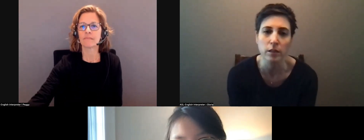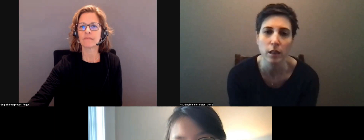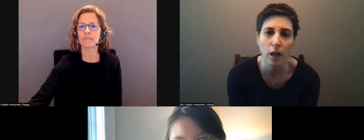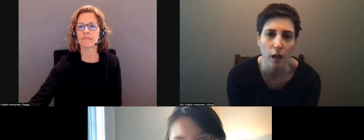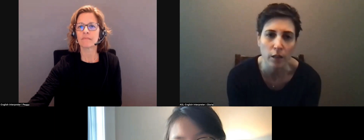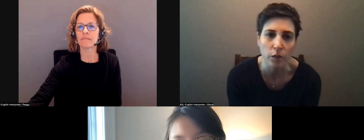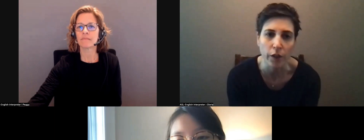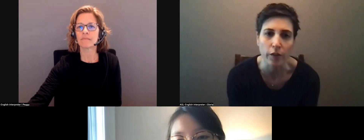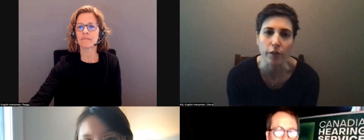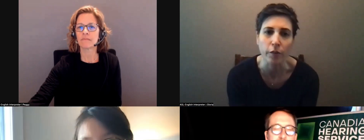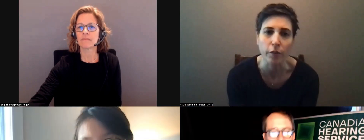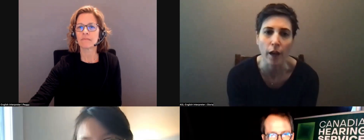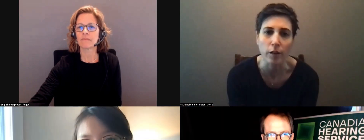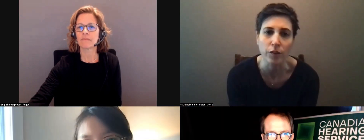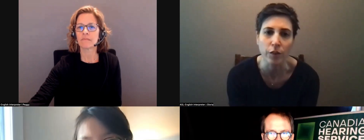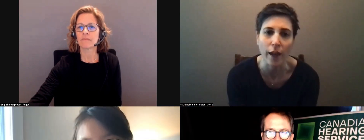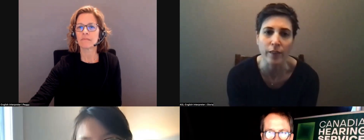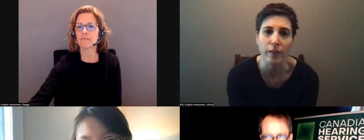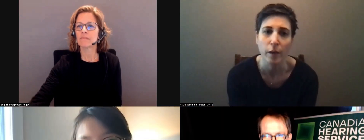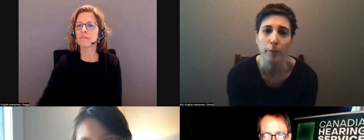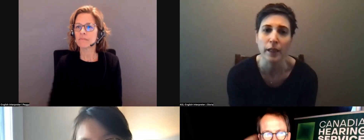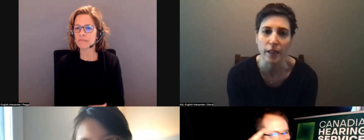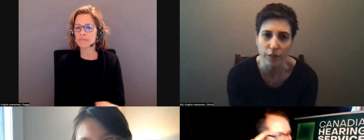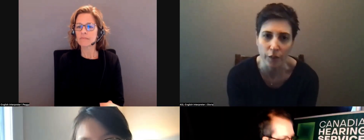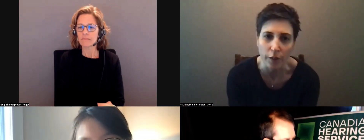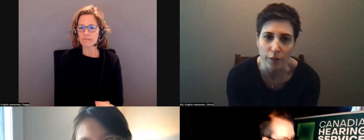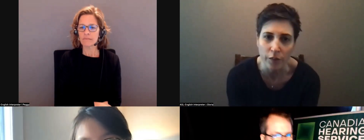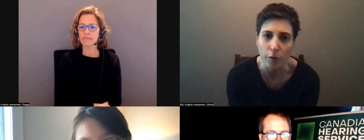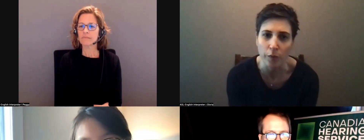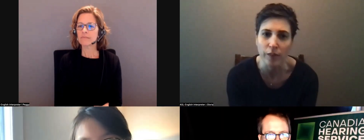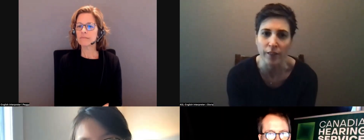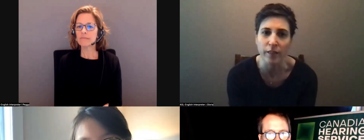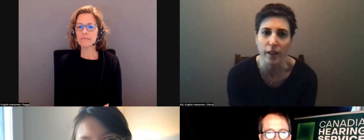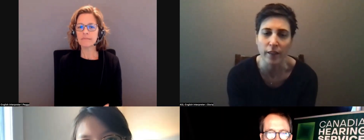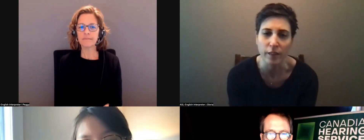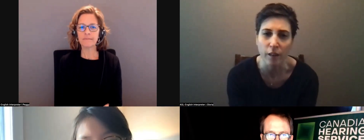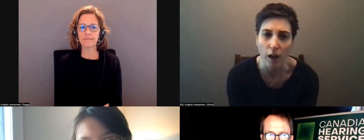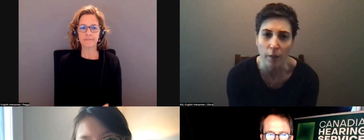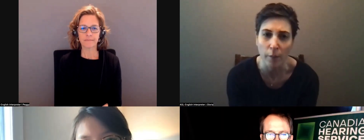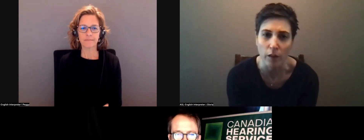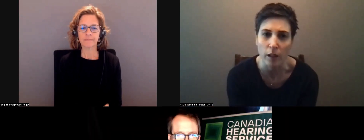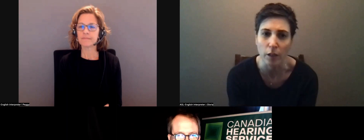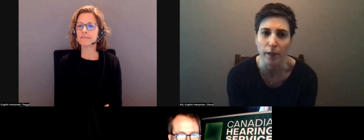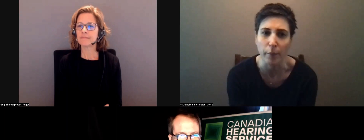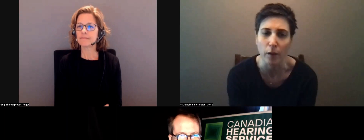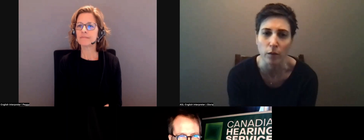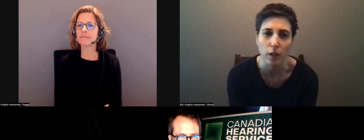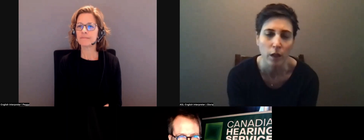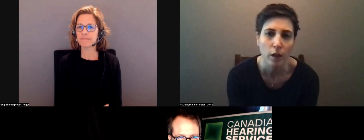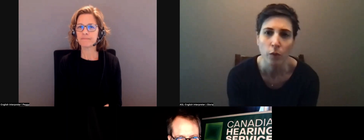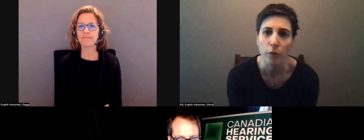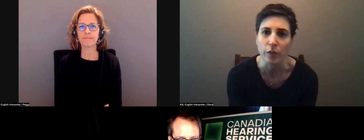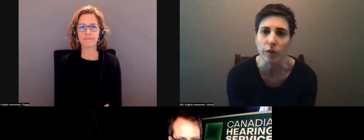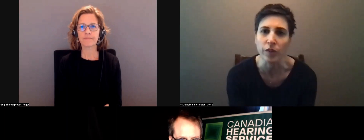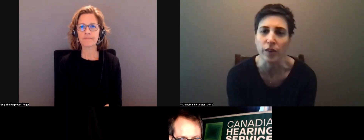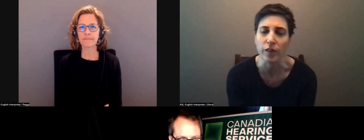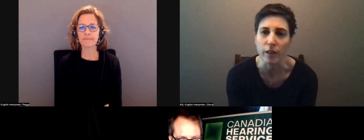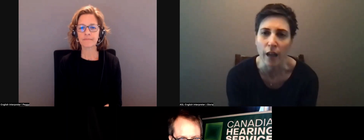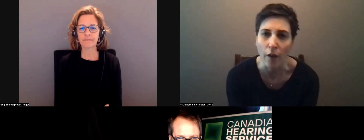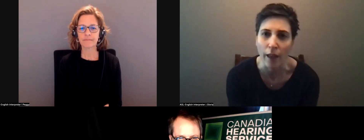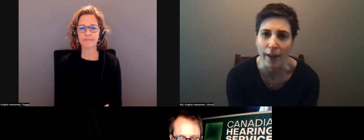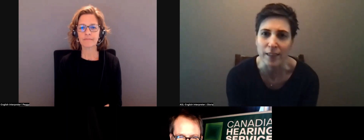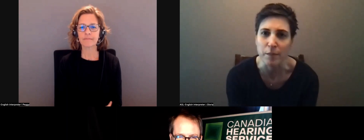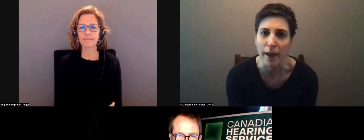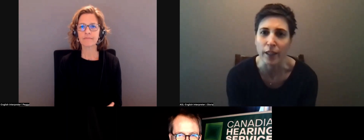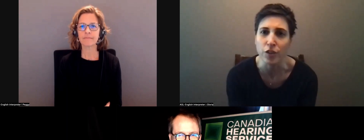e-filed, including our learner files. So that's been easier. So it was nice today to talk about a little bit about resources and